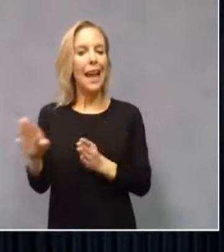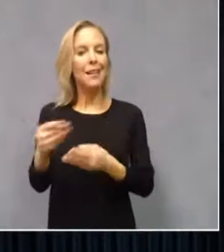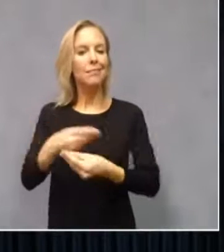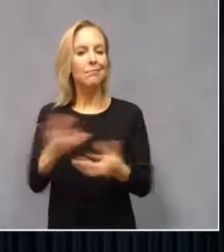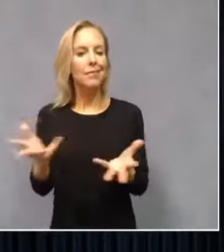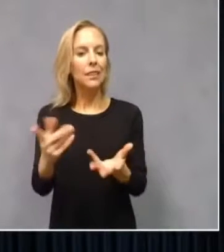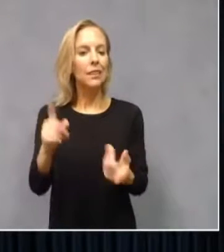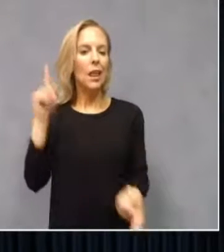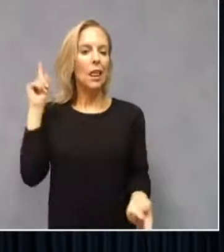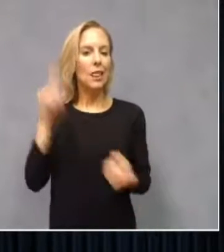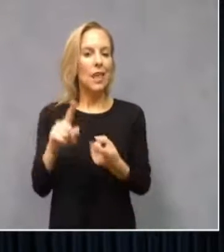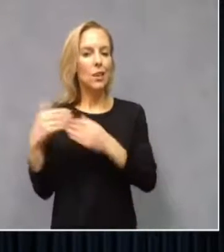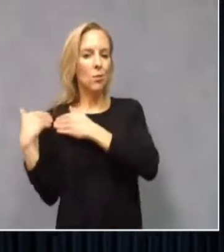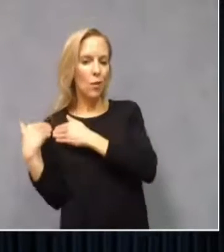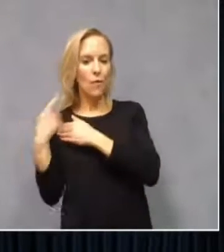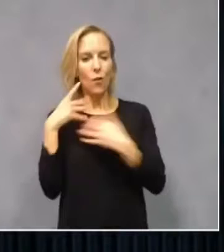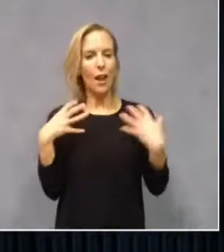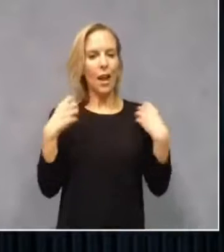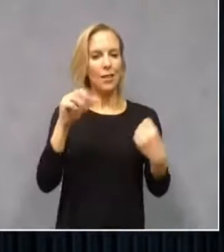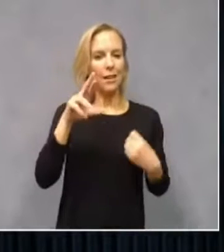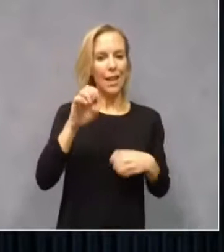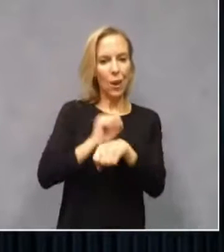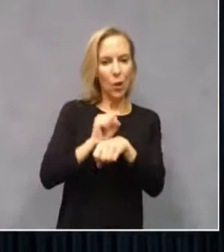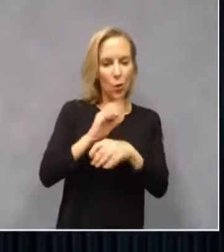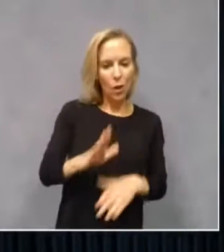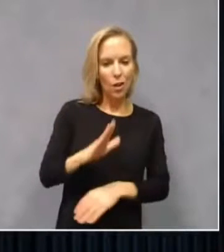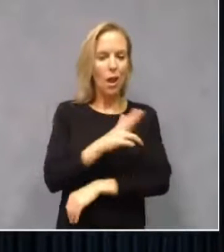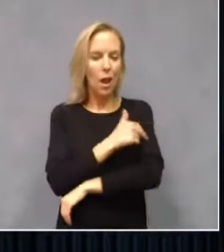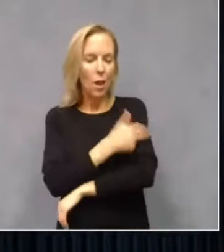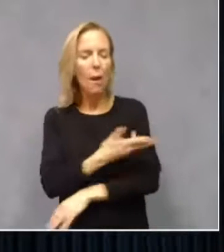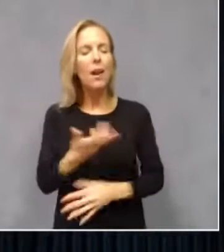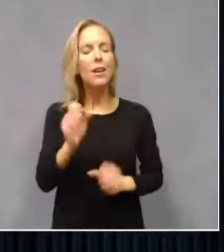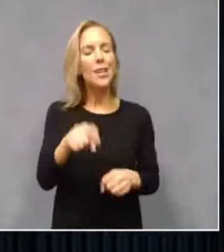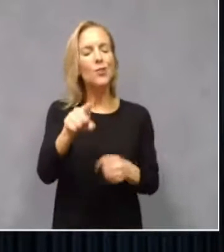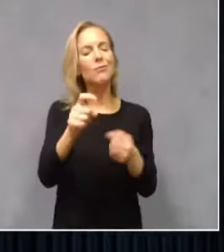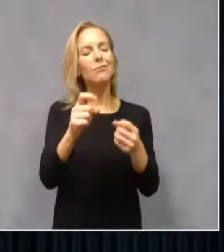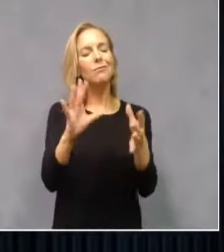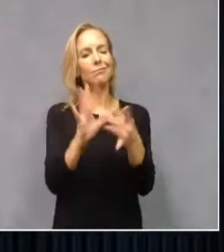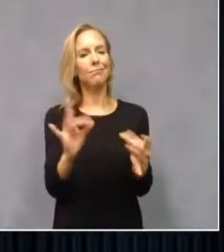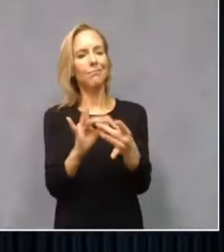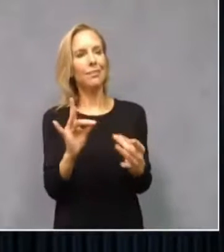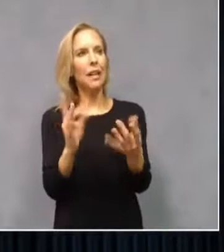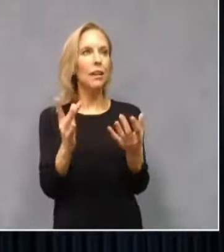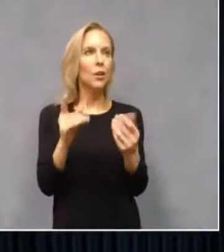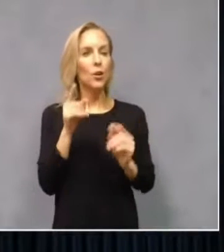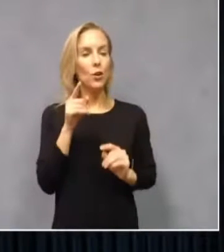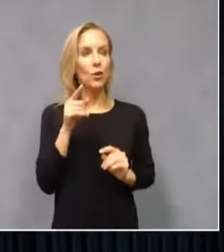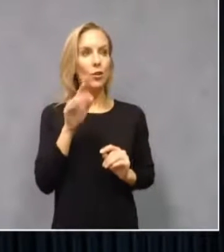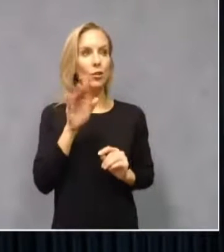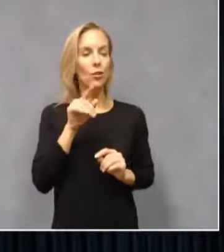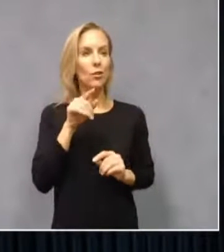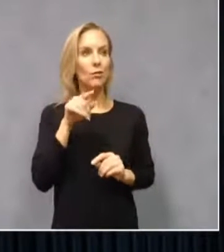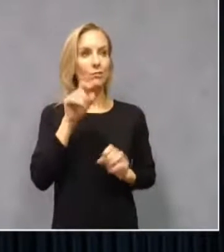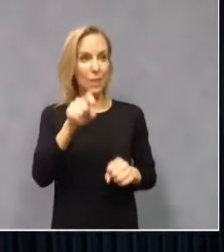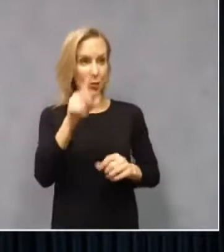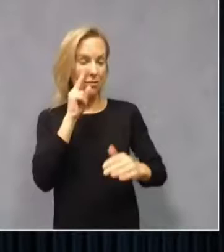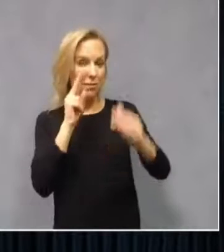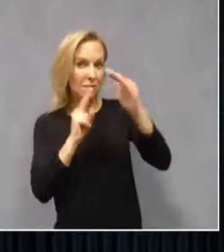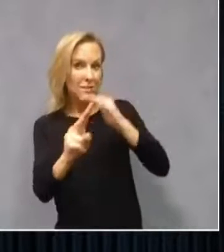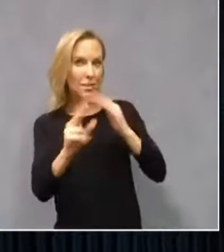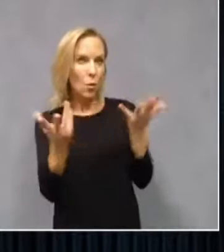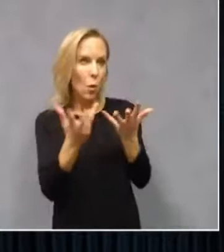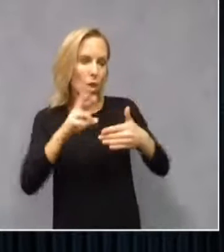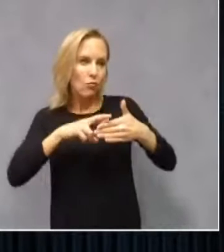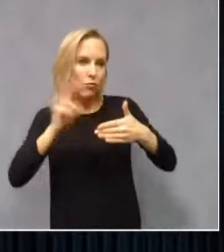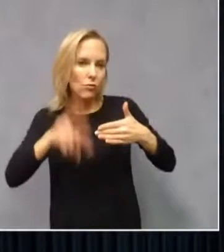healthcare workers. And I was just wondering if you could talk about how quickly you anticipate seeing those results and